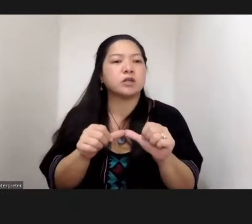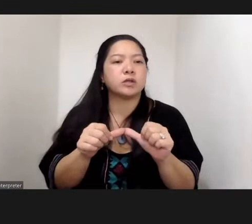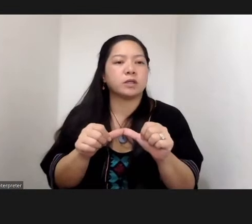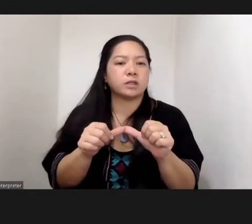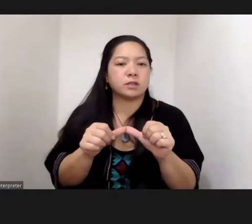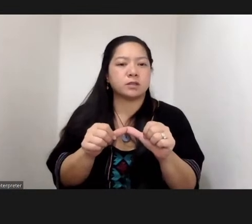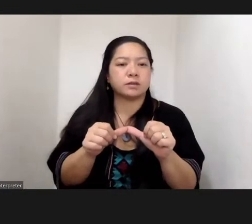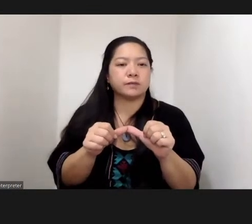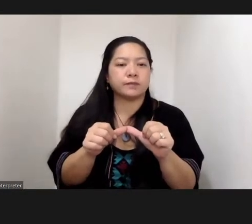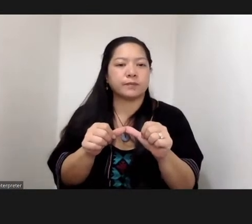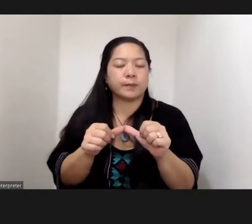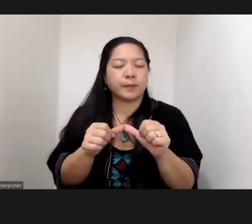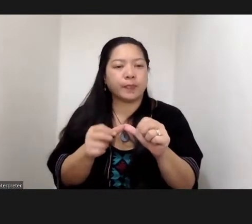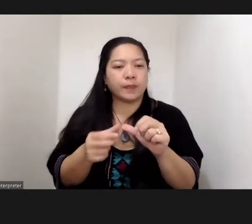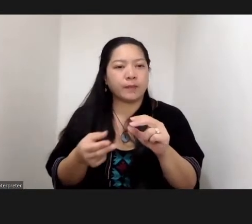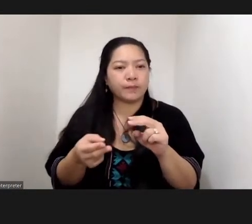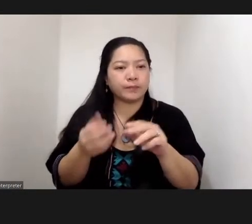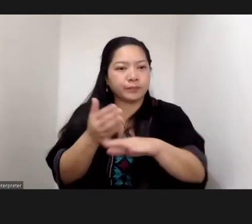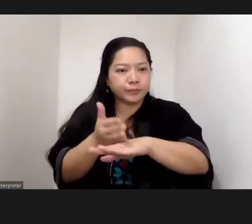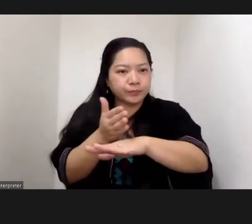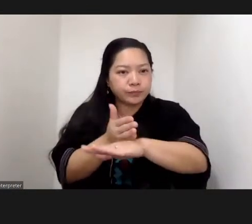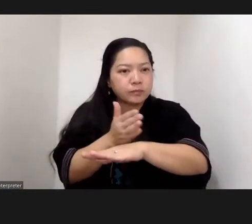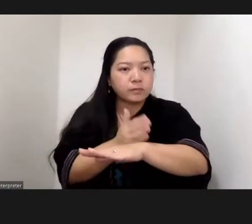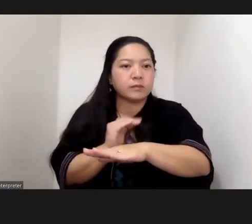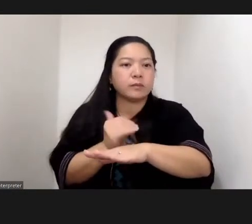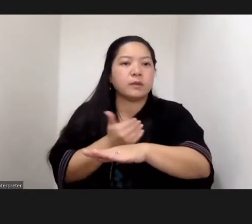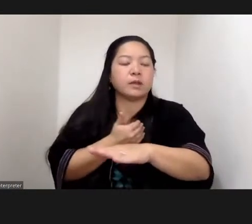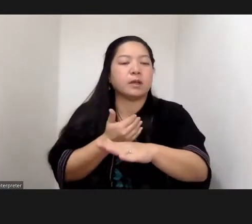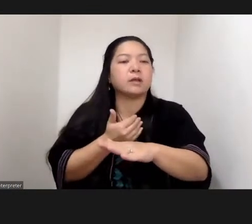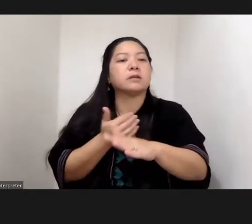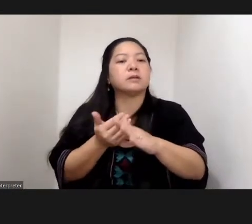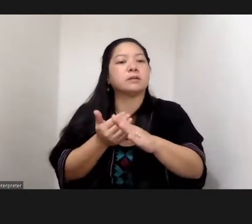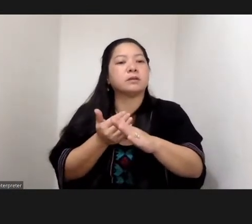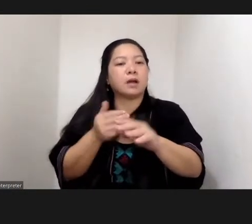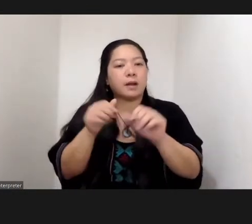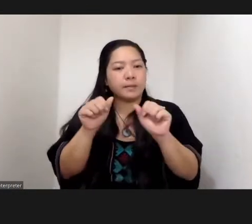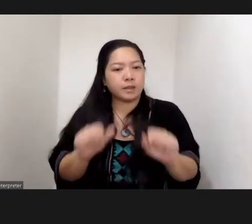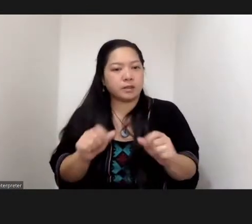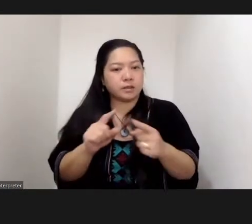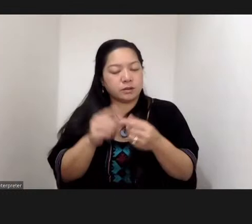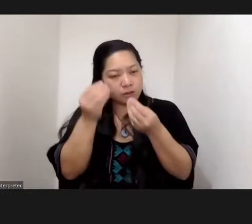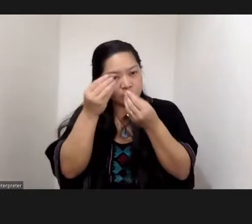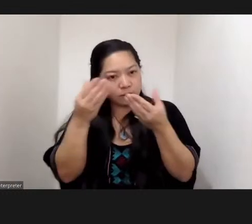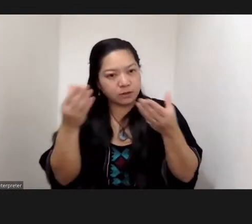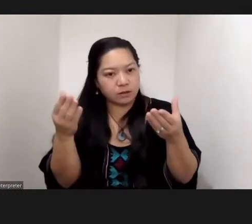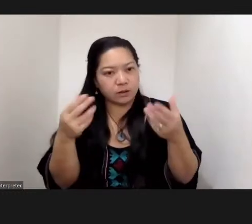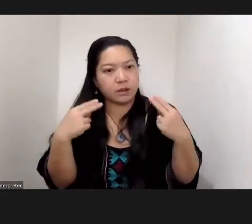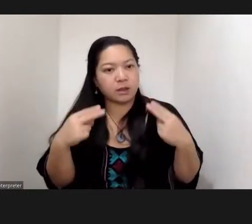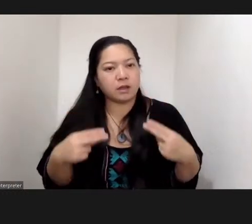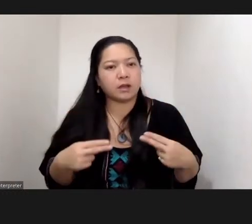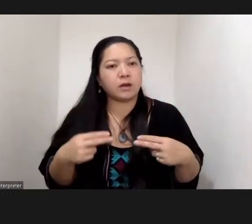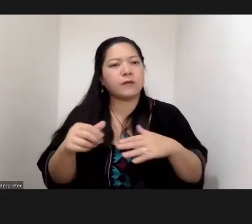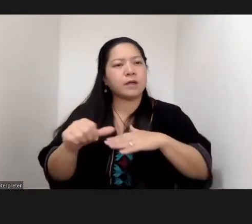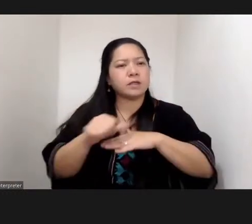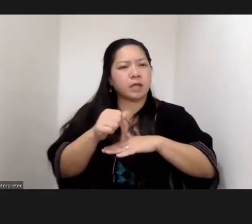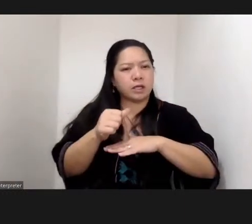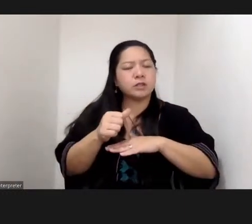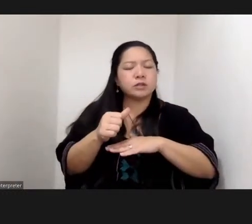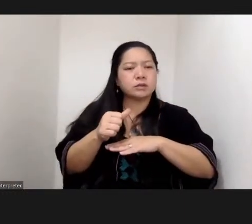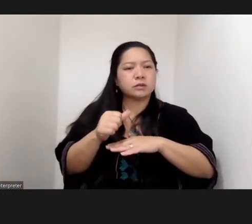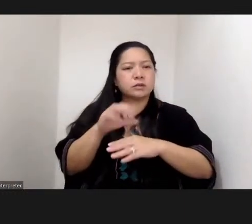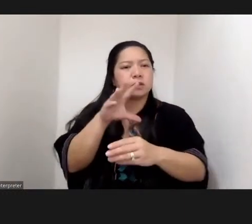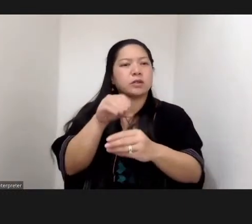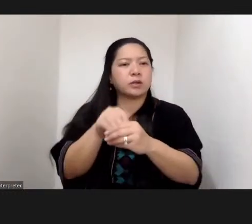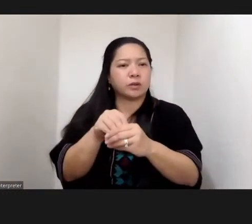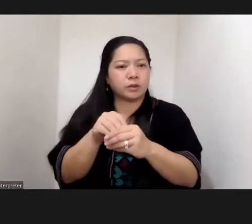and strengthen our ability to effectively address a range of health threats, including